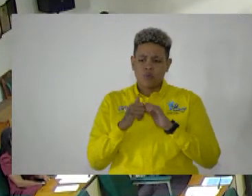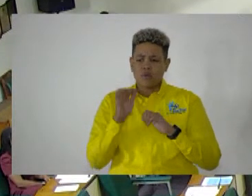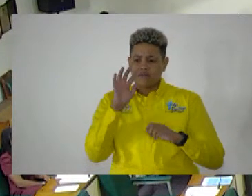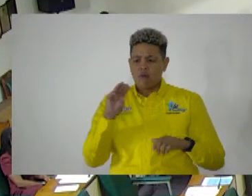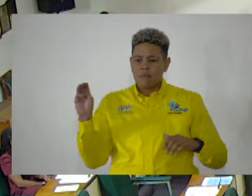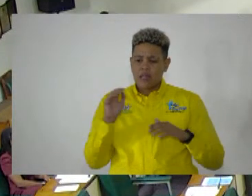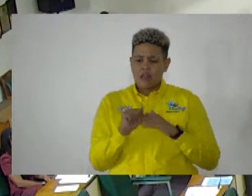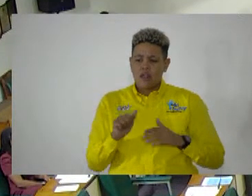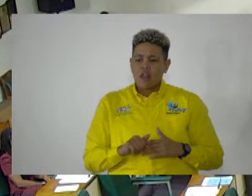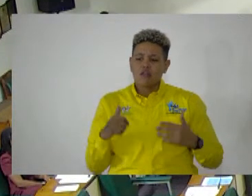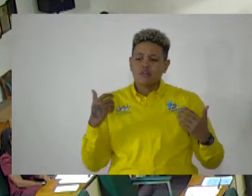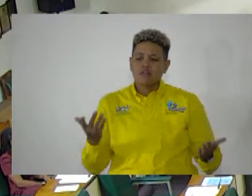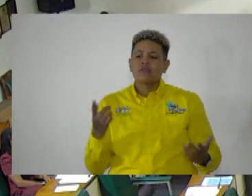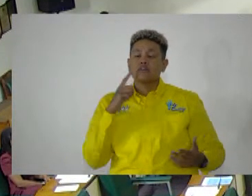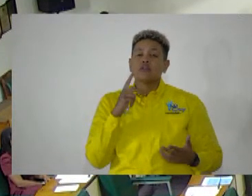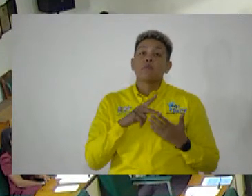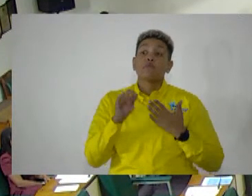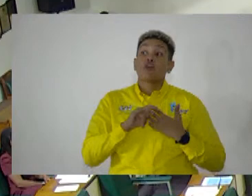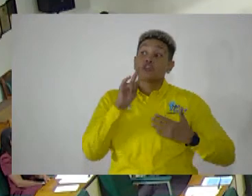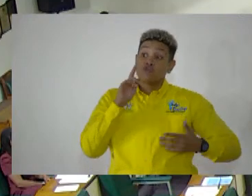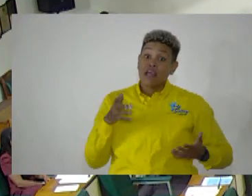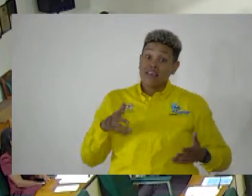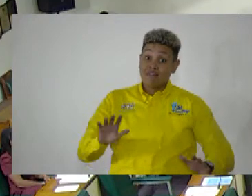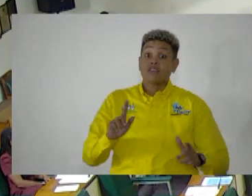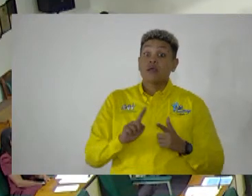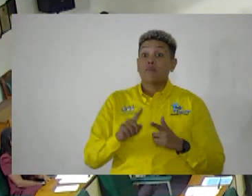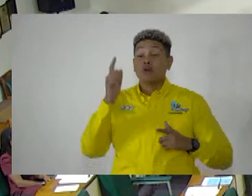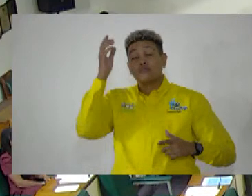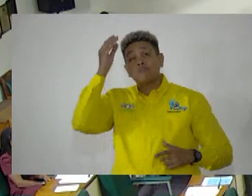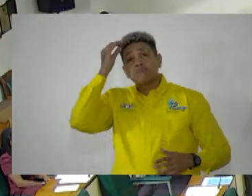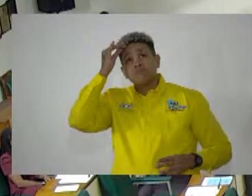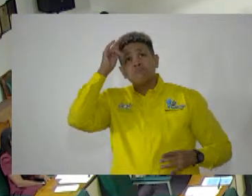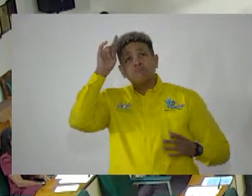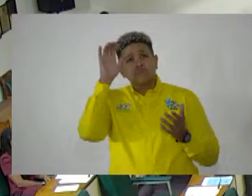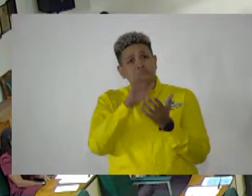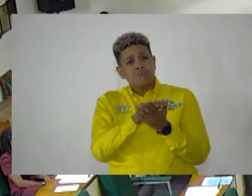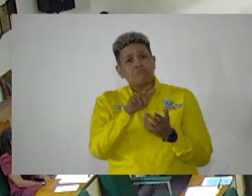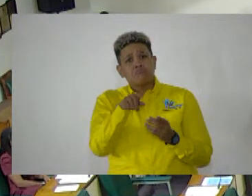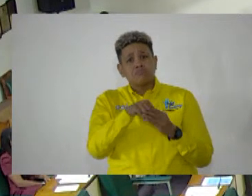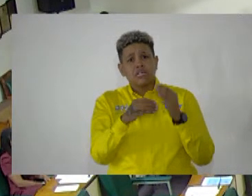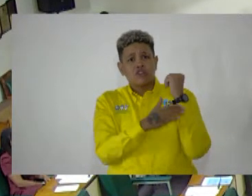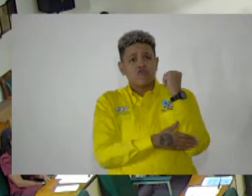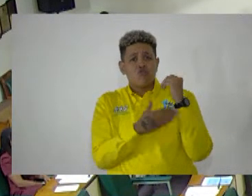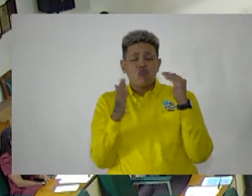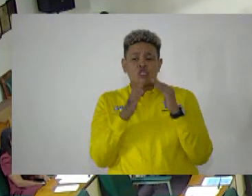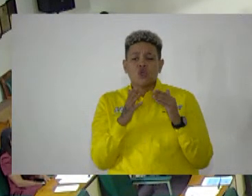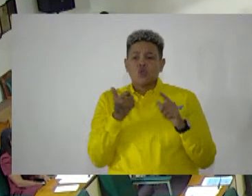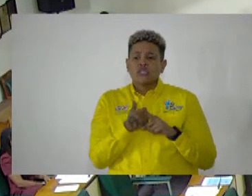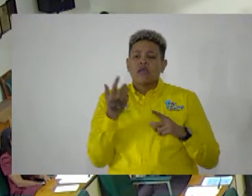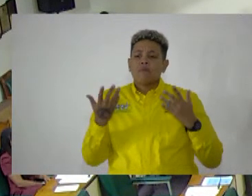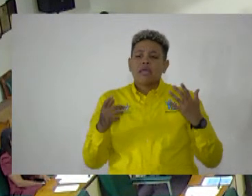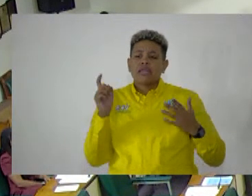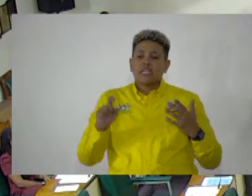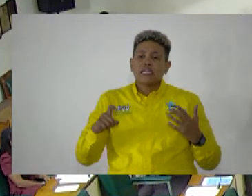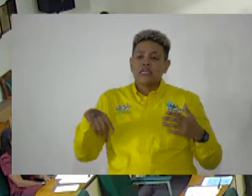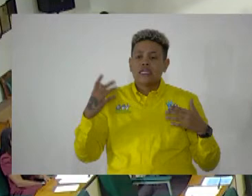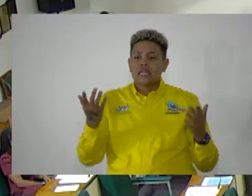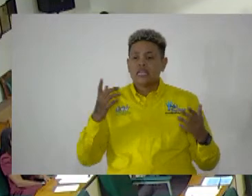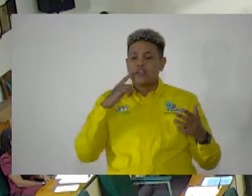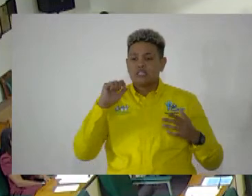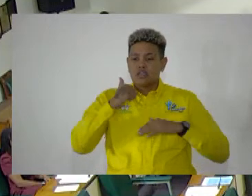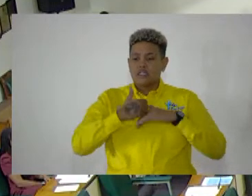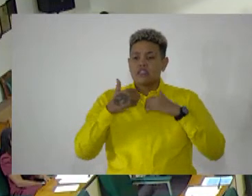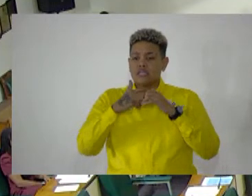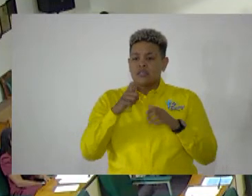million? The project facilitates and conceives that in a rural township, you may need to